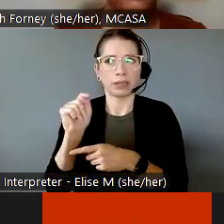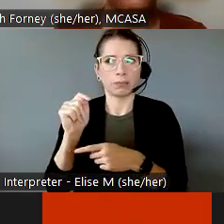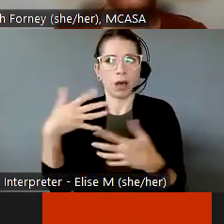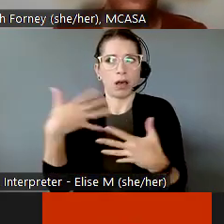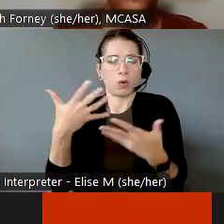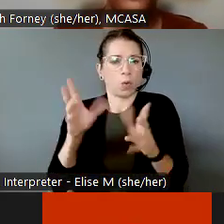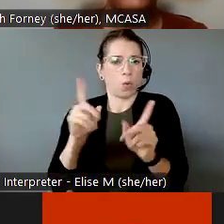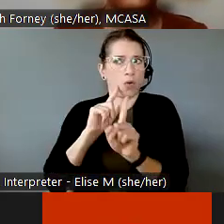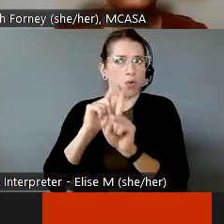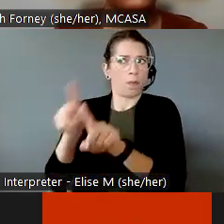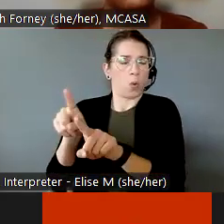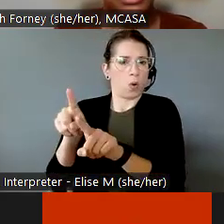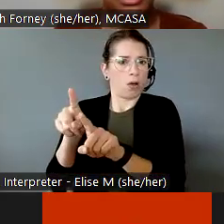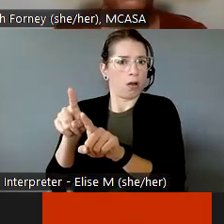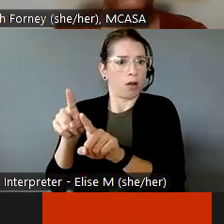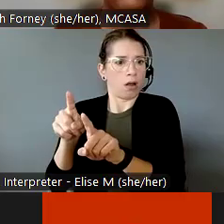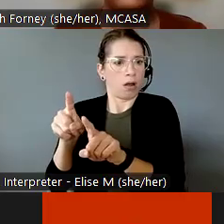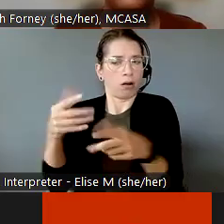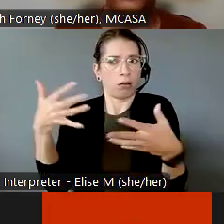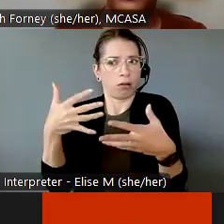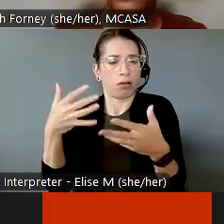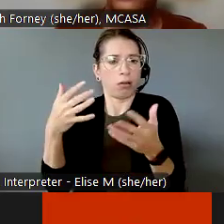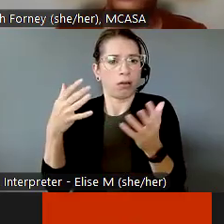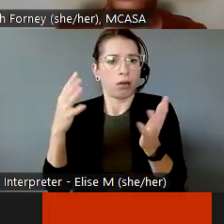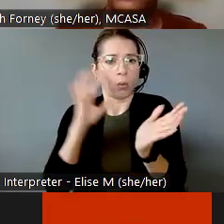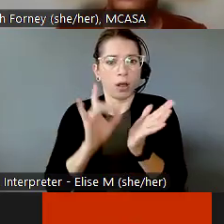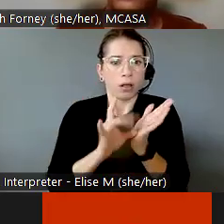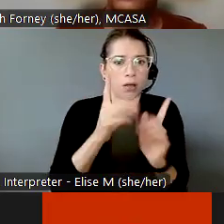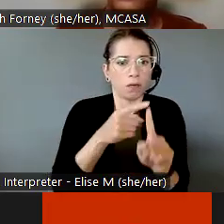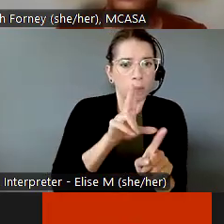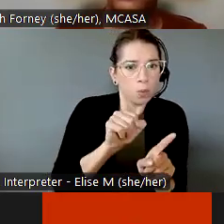incidents for fear of losing their job or being deported.